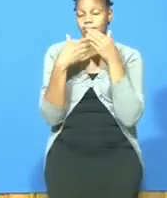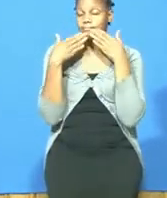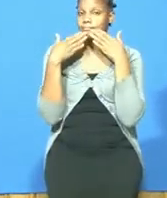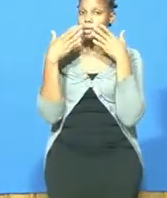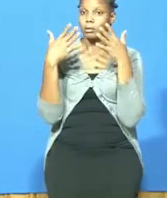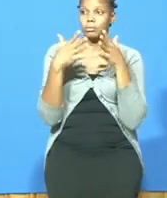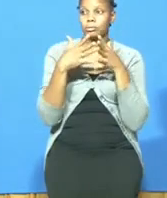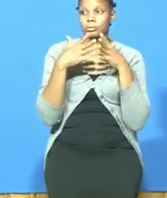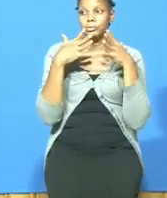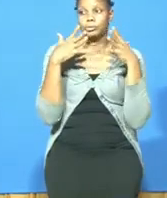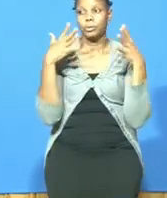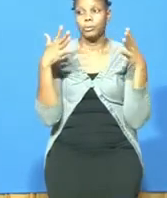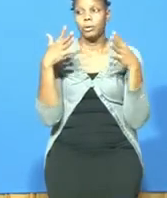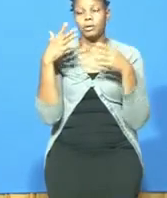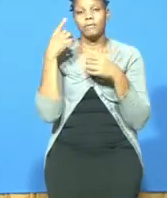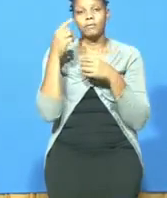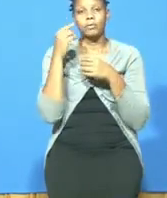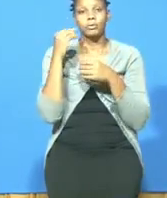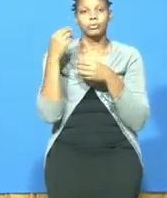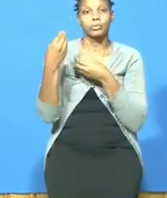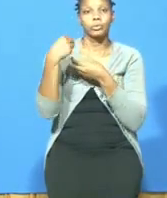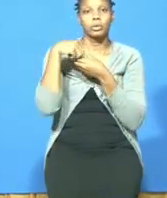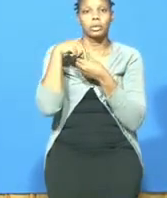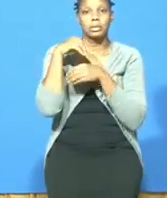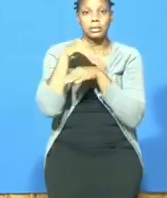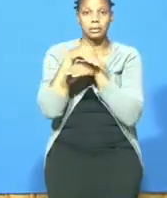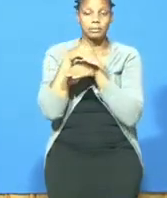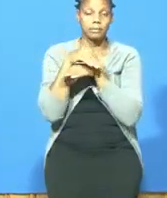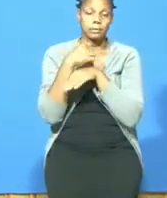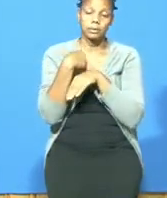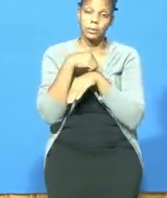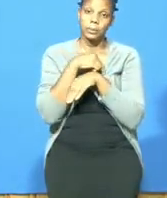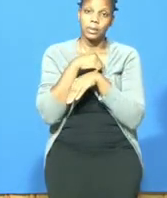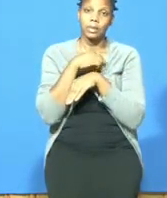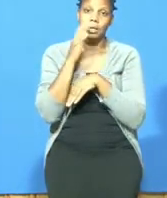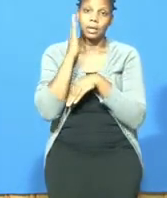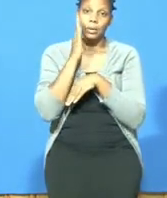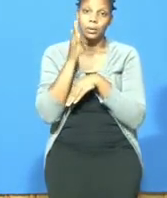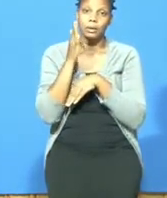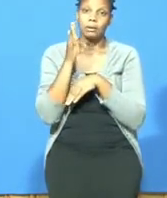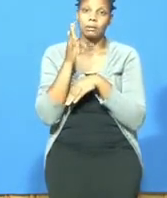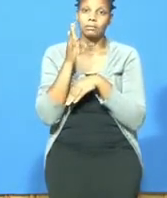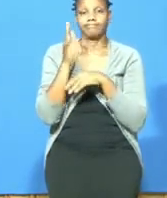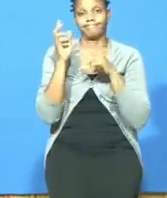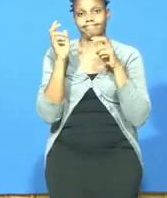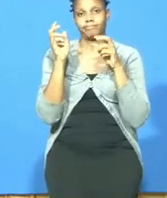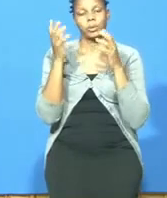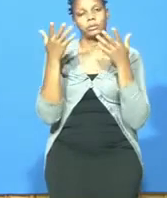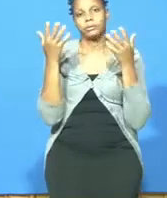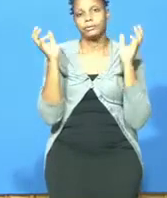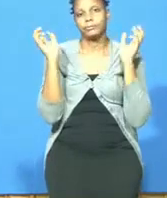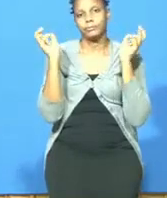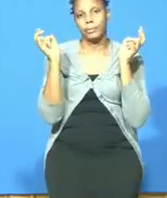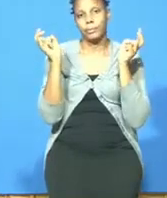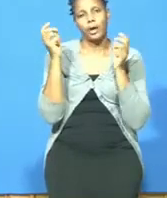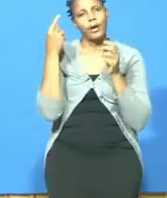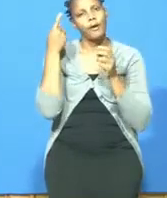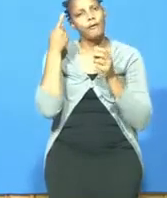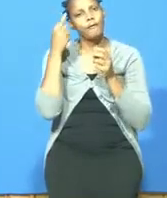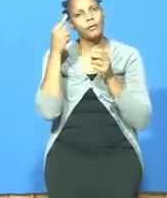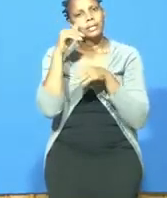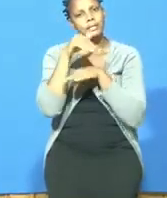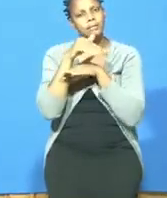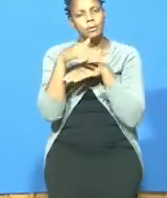so much for joining us this evening. We are going to be looking at God's handkerchief. What could that